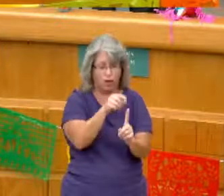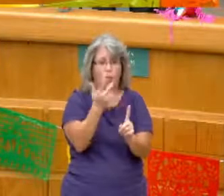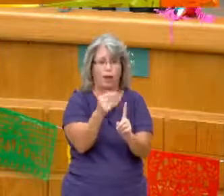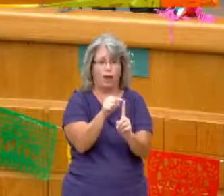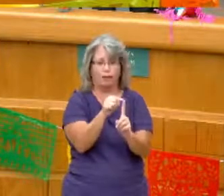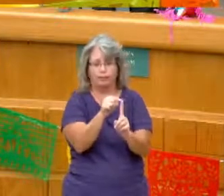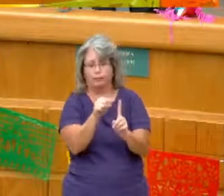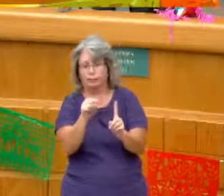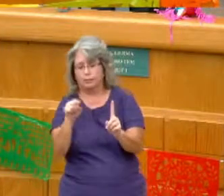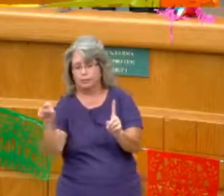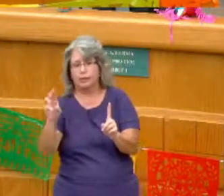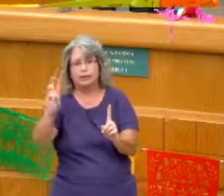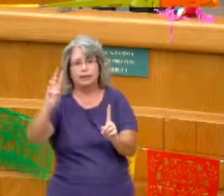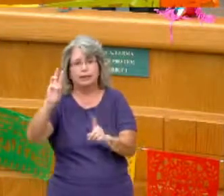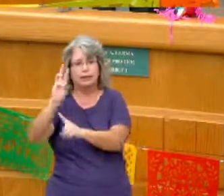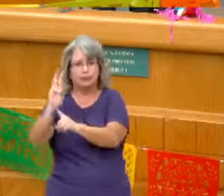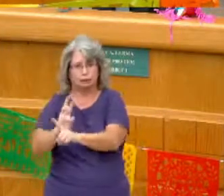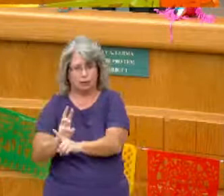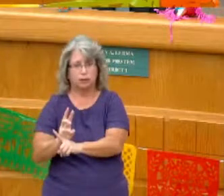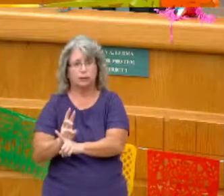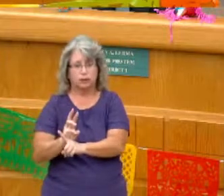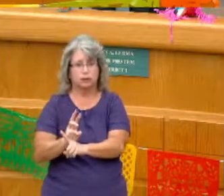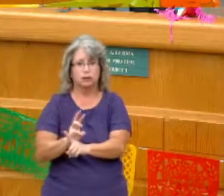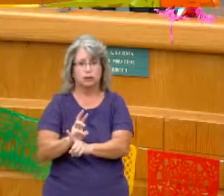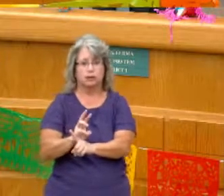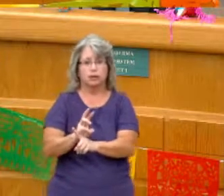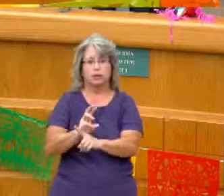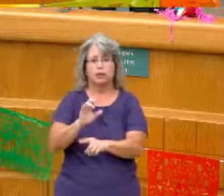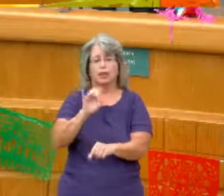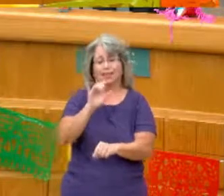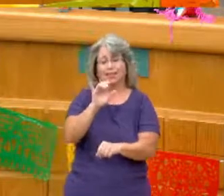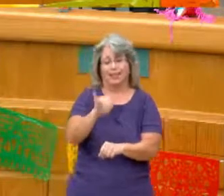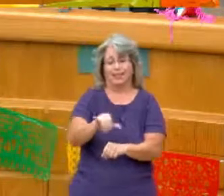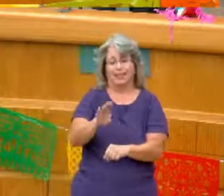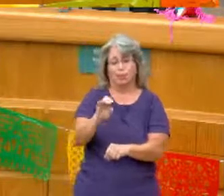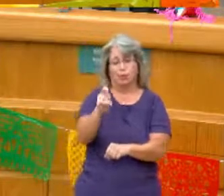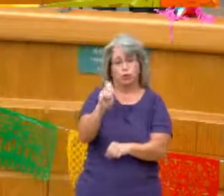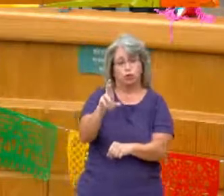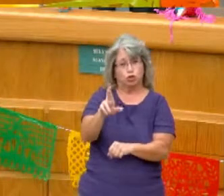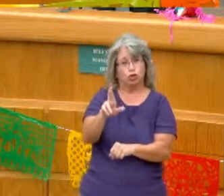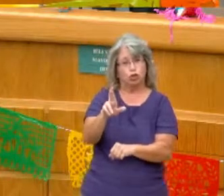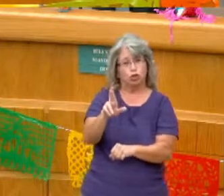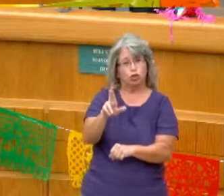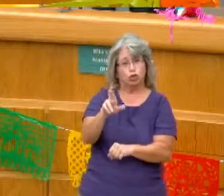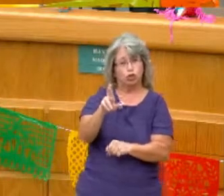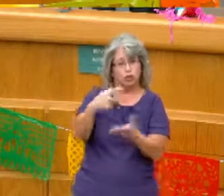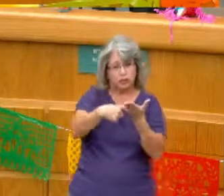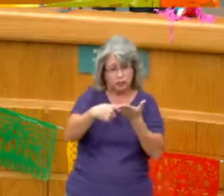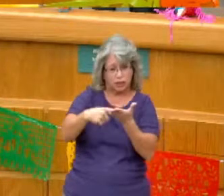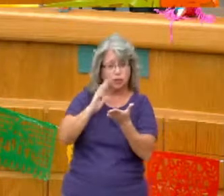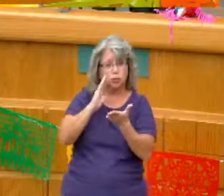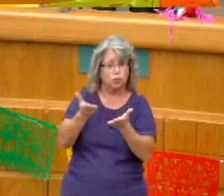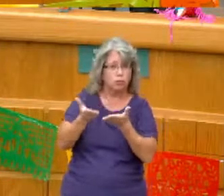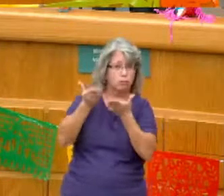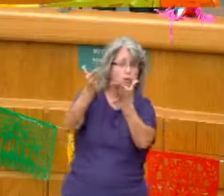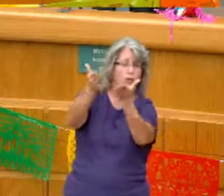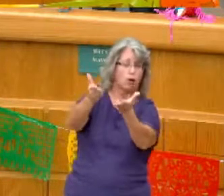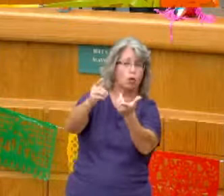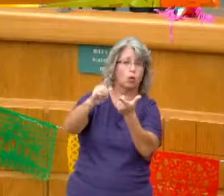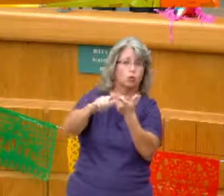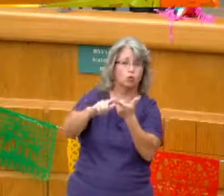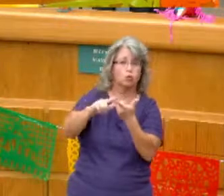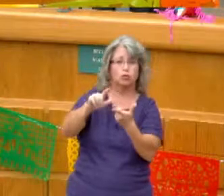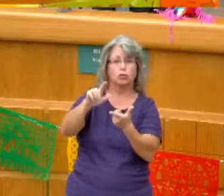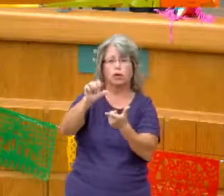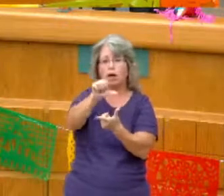go to the Advisory Committee on Immunization Practices, the ACIP, which will take up the issue in a